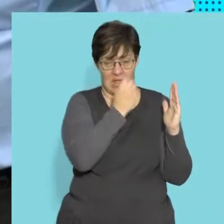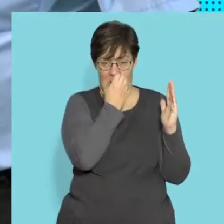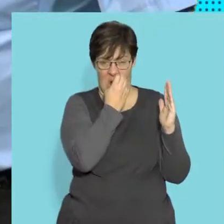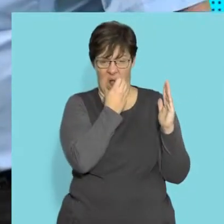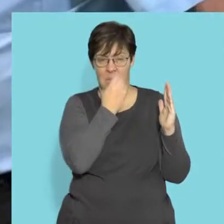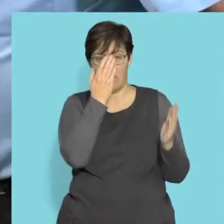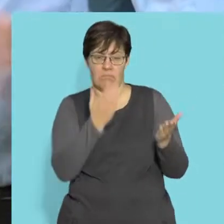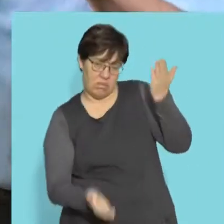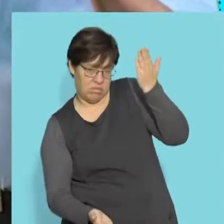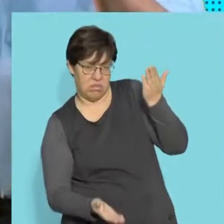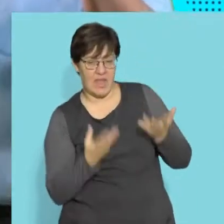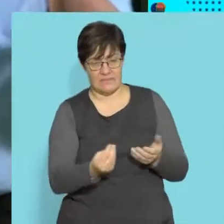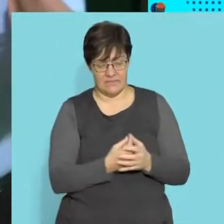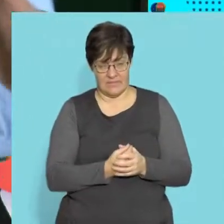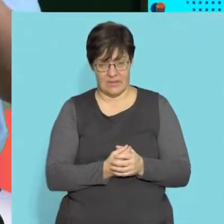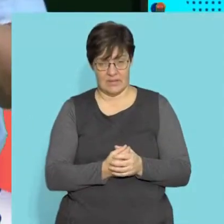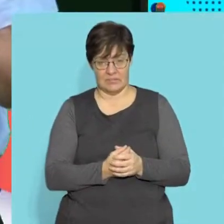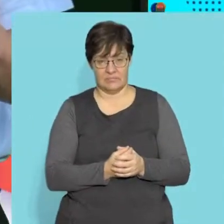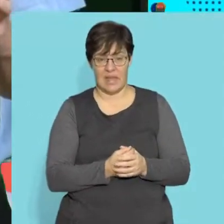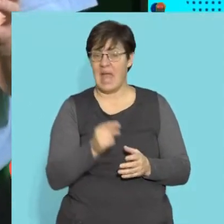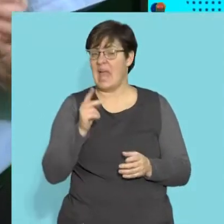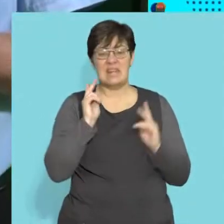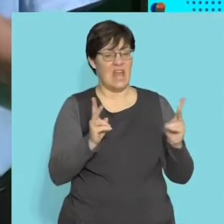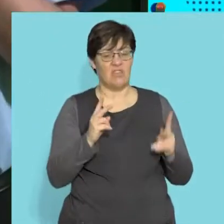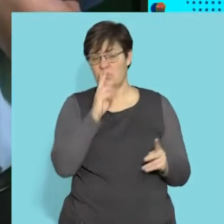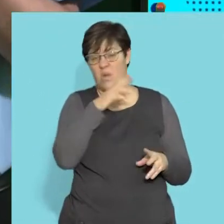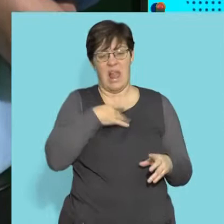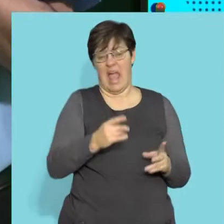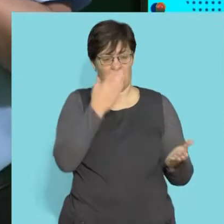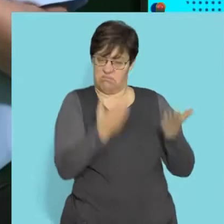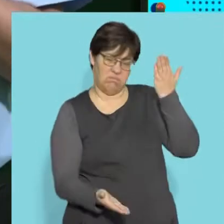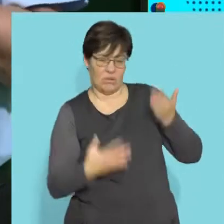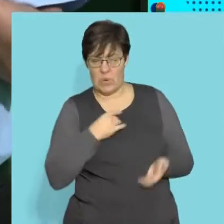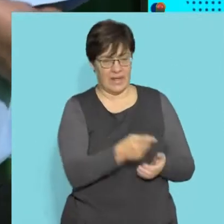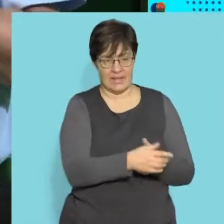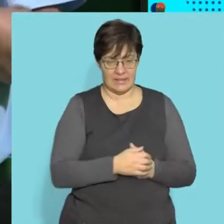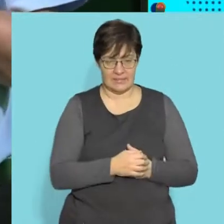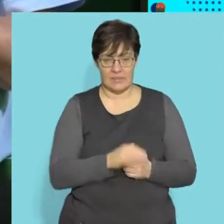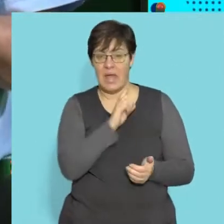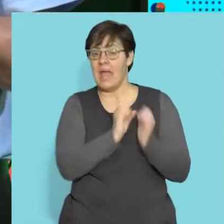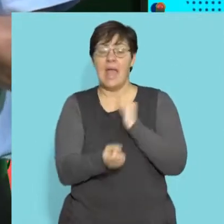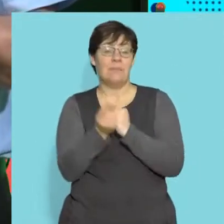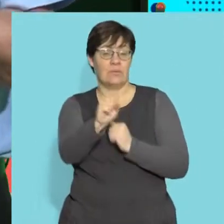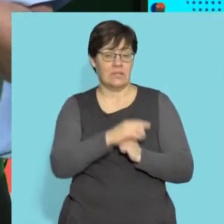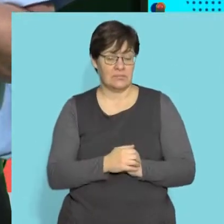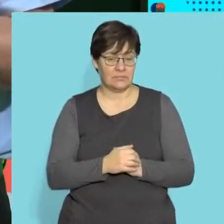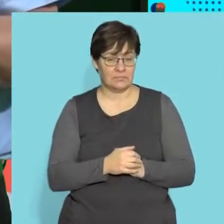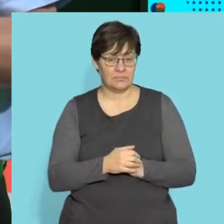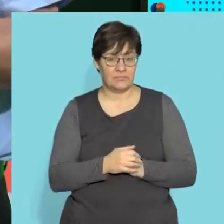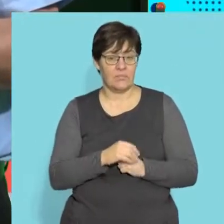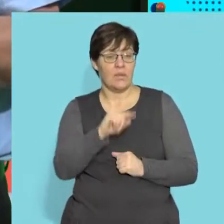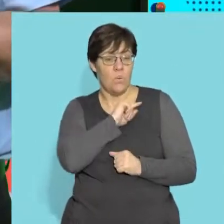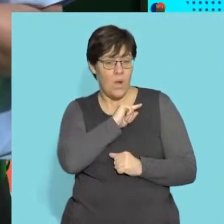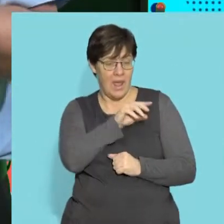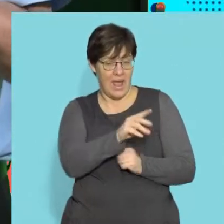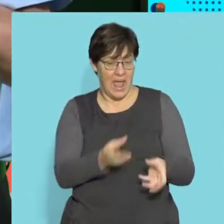magnetic field over there. That's created an imbalance. And nature doesn't like an imbalance. And so what